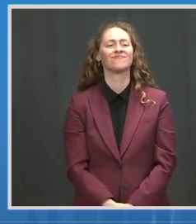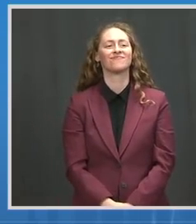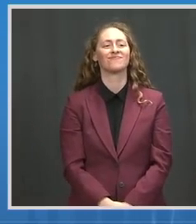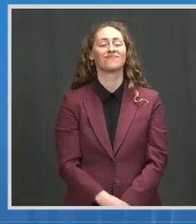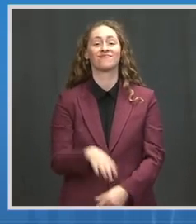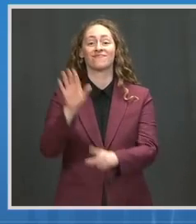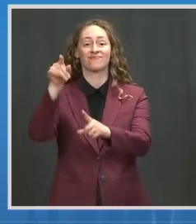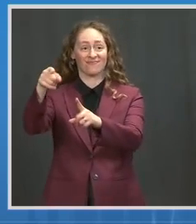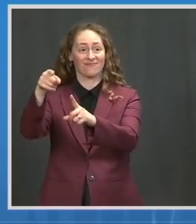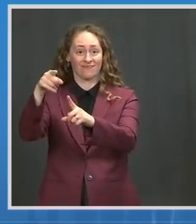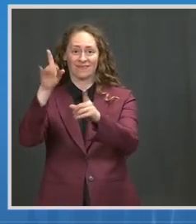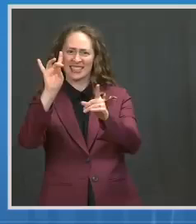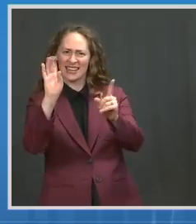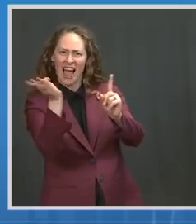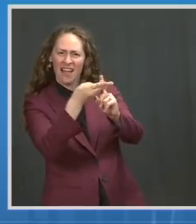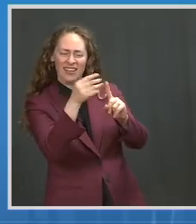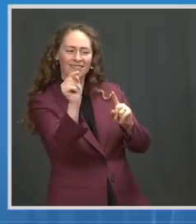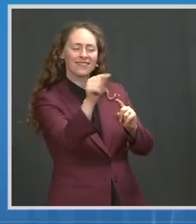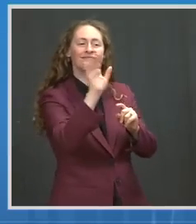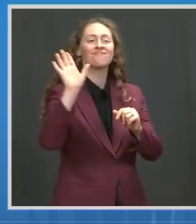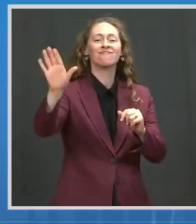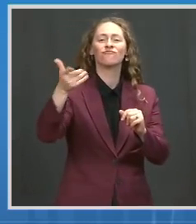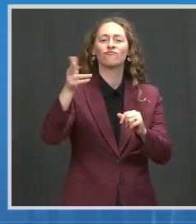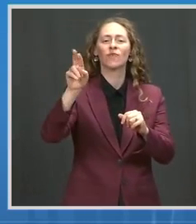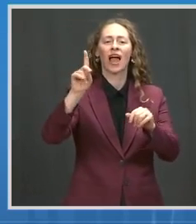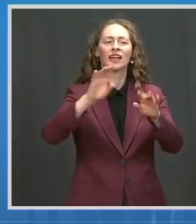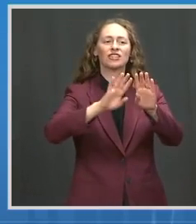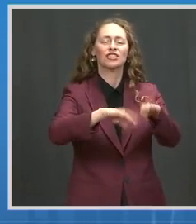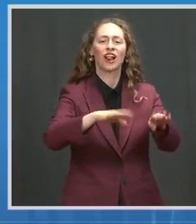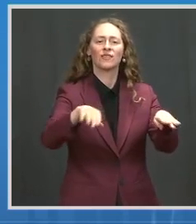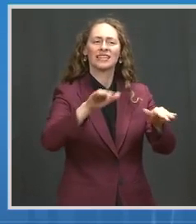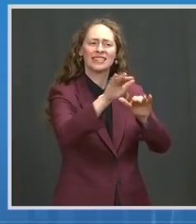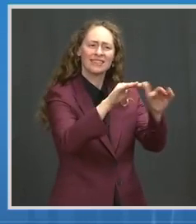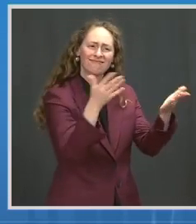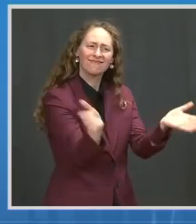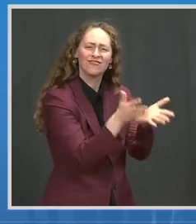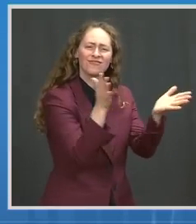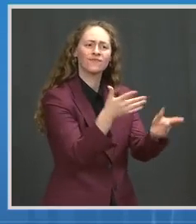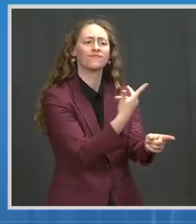life to do that, don't worry. You can text your zip code to